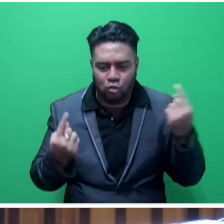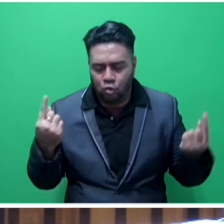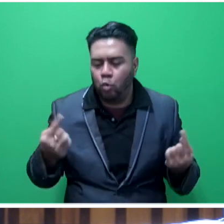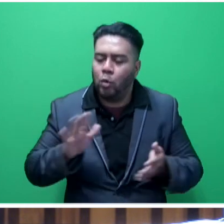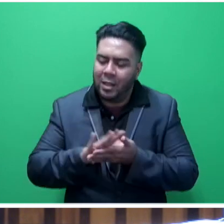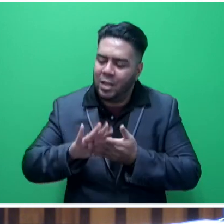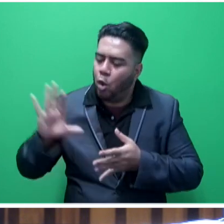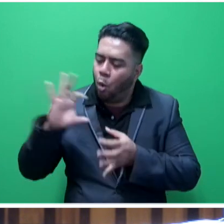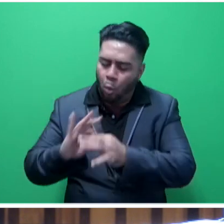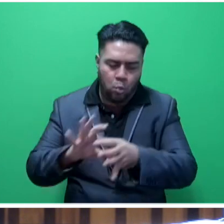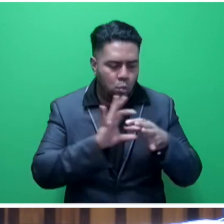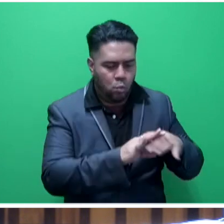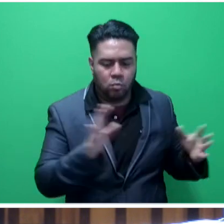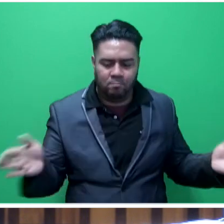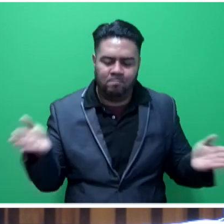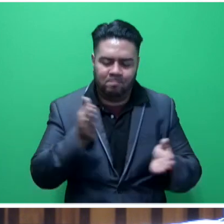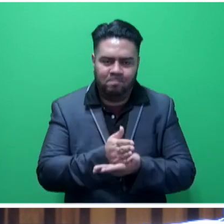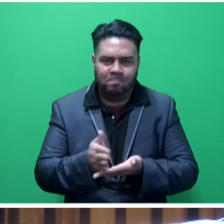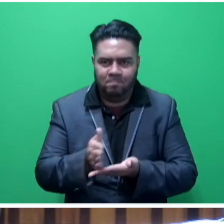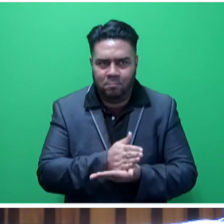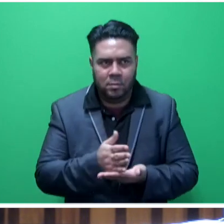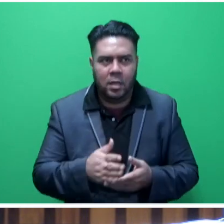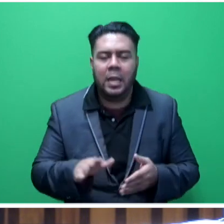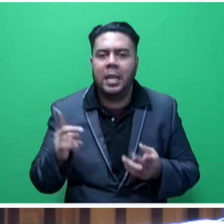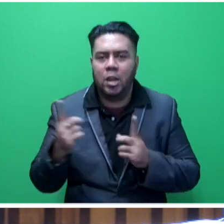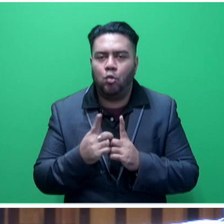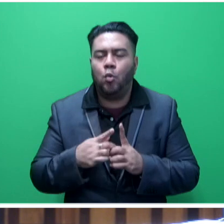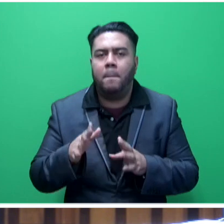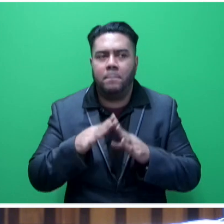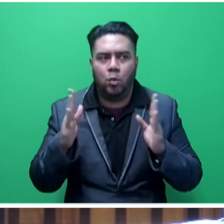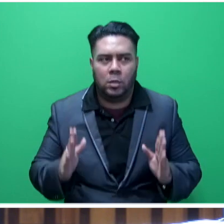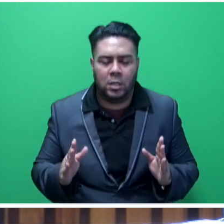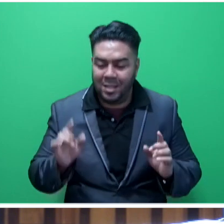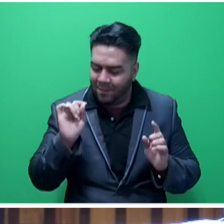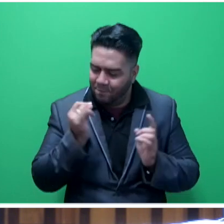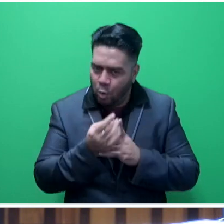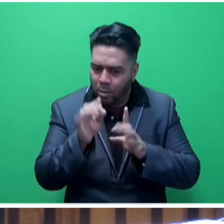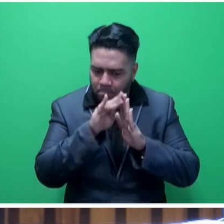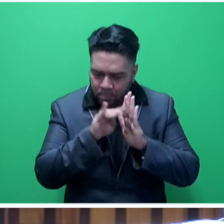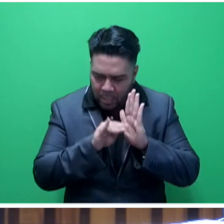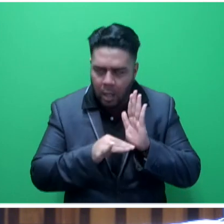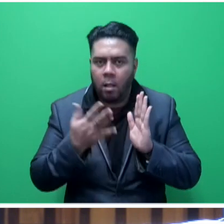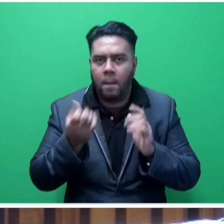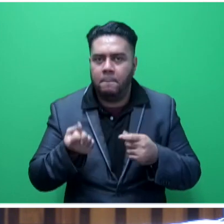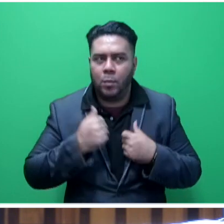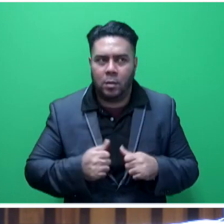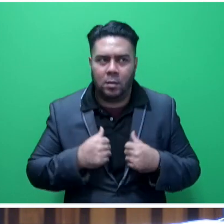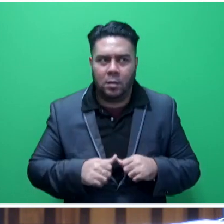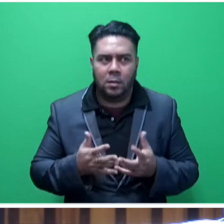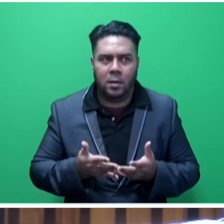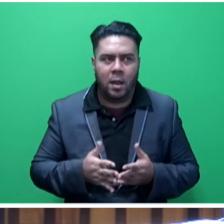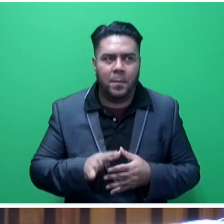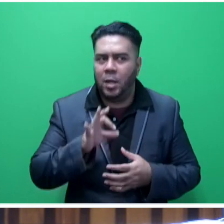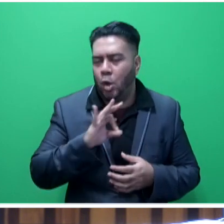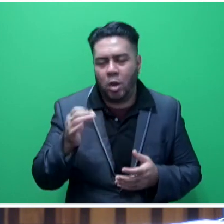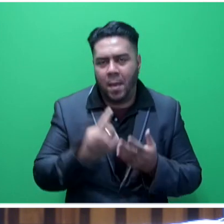for cleaning that half of the common area nearest to his or her building. Quite prescriptive. But in practical terms, some of it may not